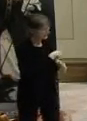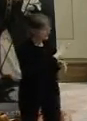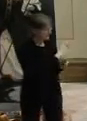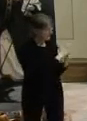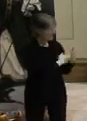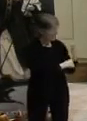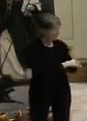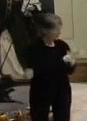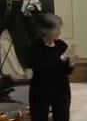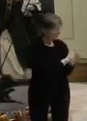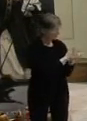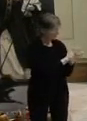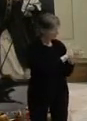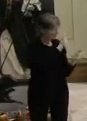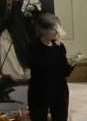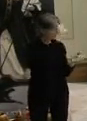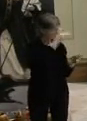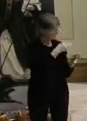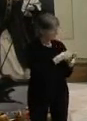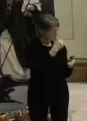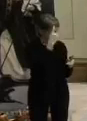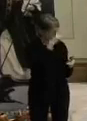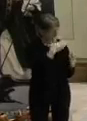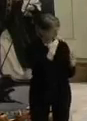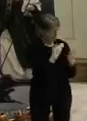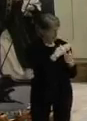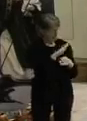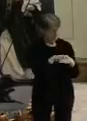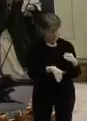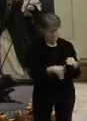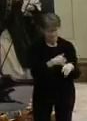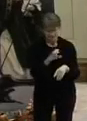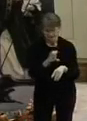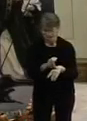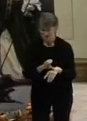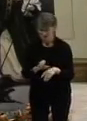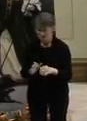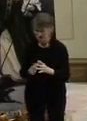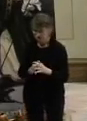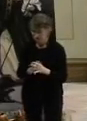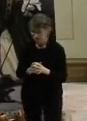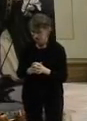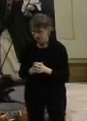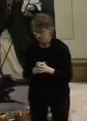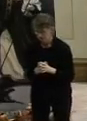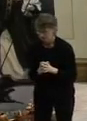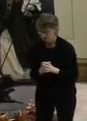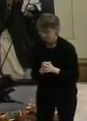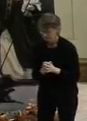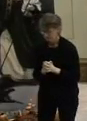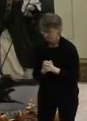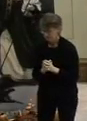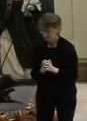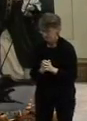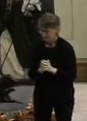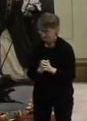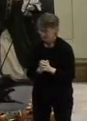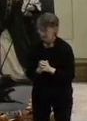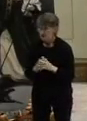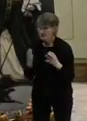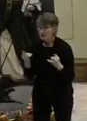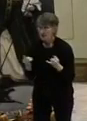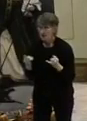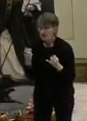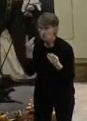hands for the praise and the glory of his name, for our good and the good of all of his holy church. Look,